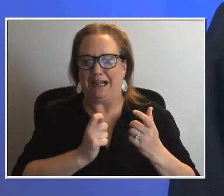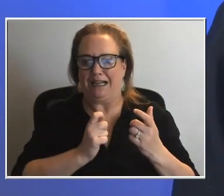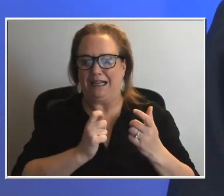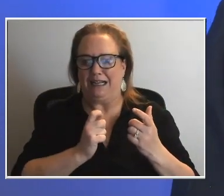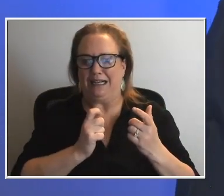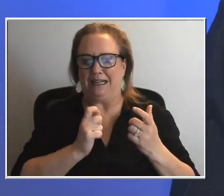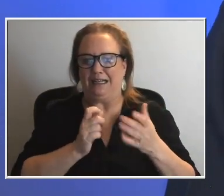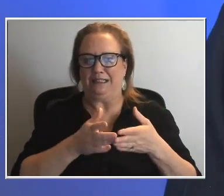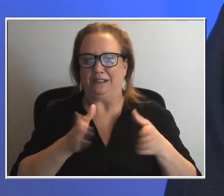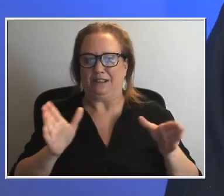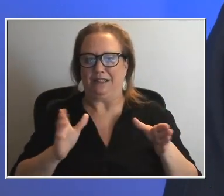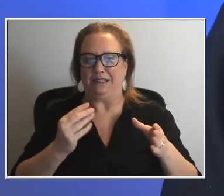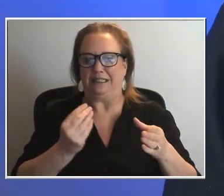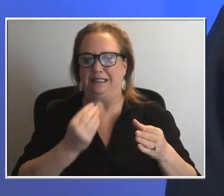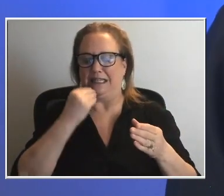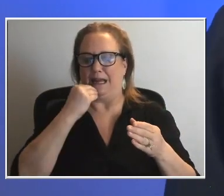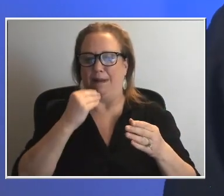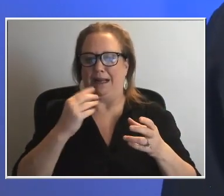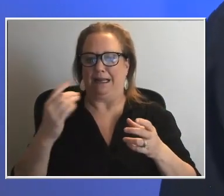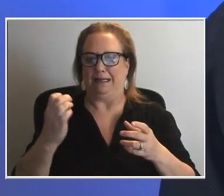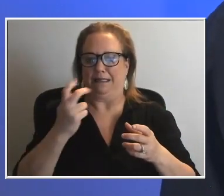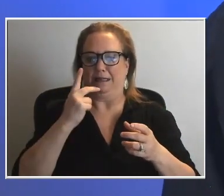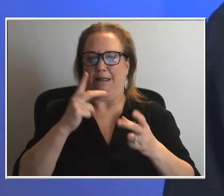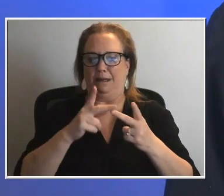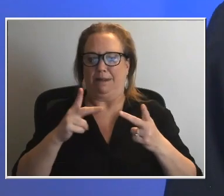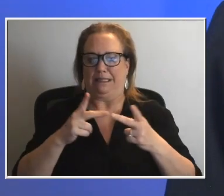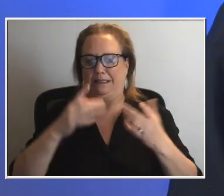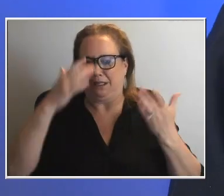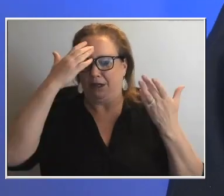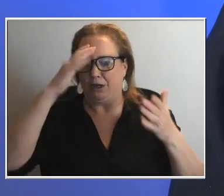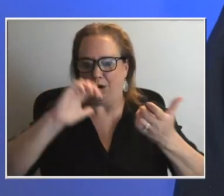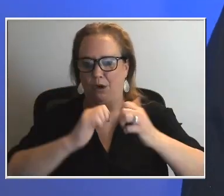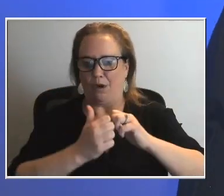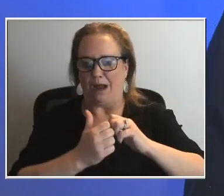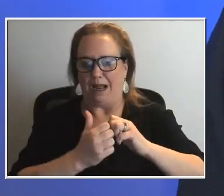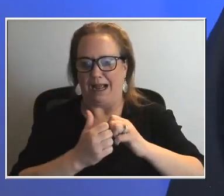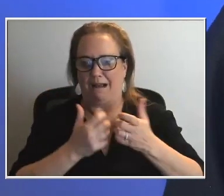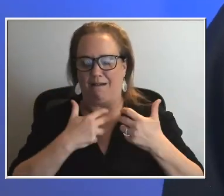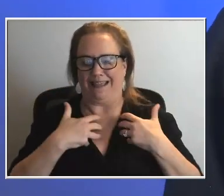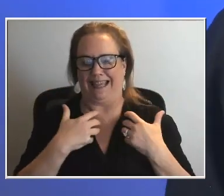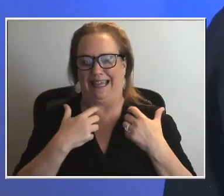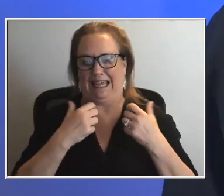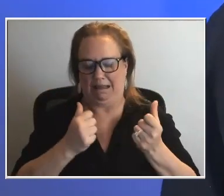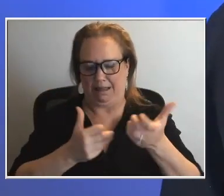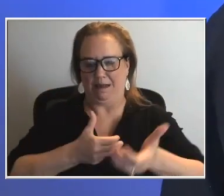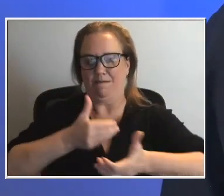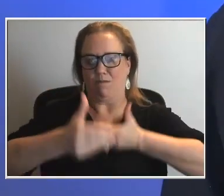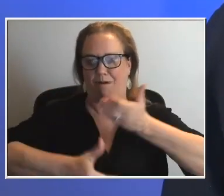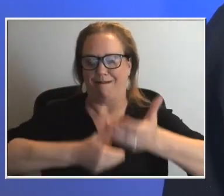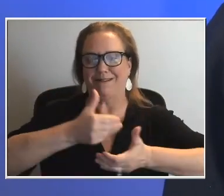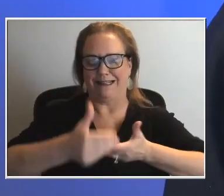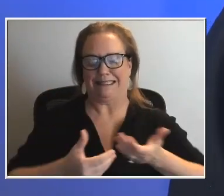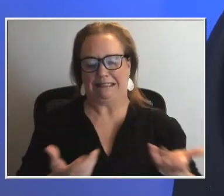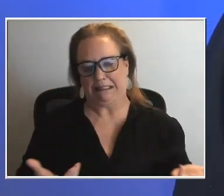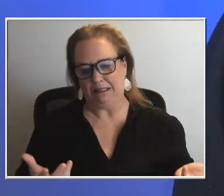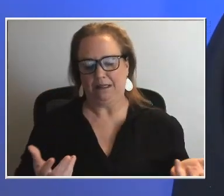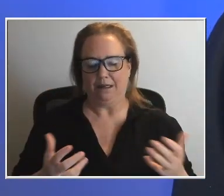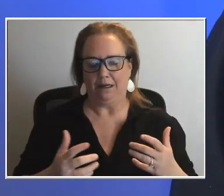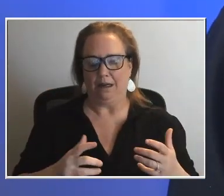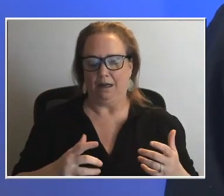generally slide back into place, and you don't know how the healing process of what that's going to be. And so I had very